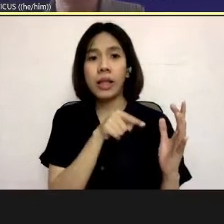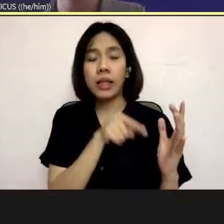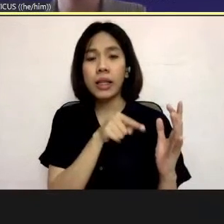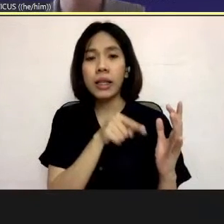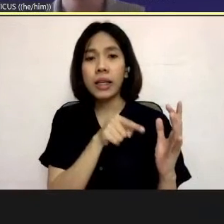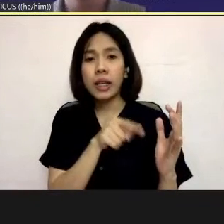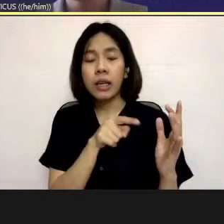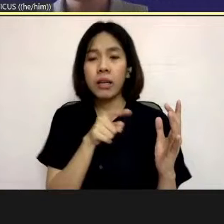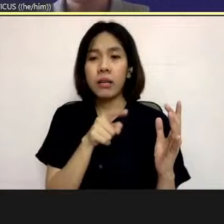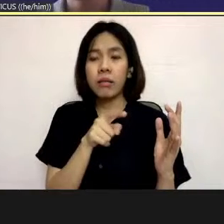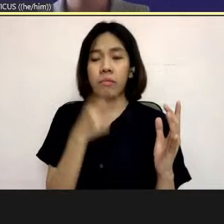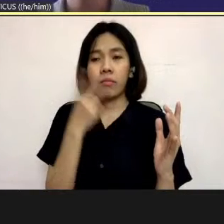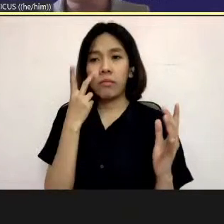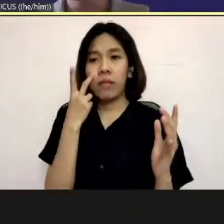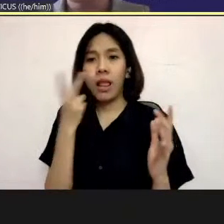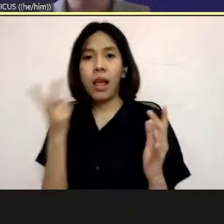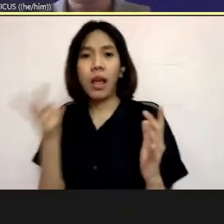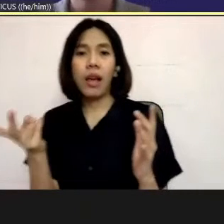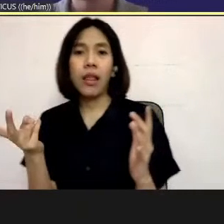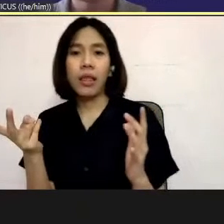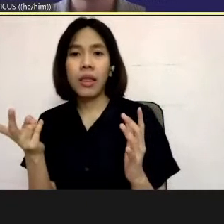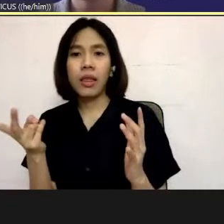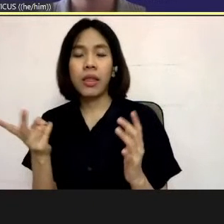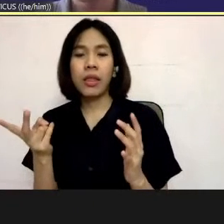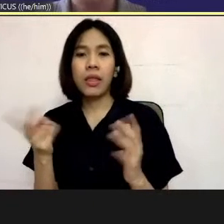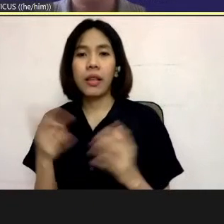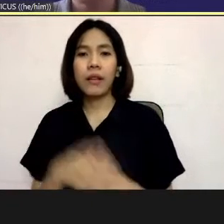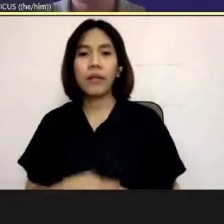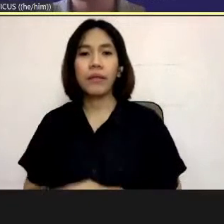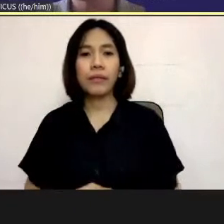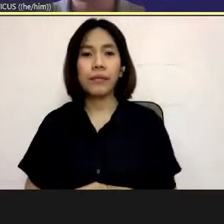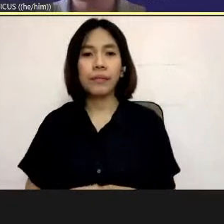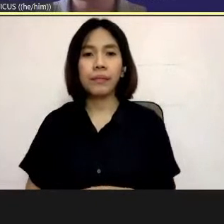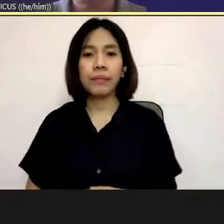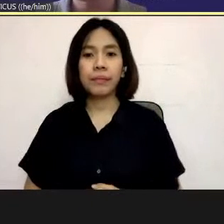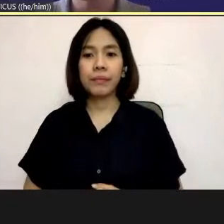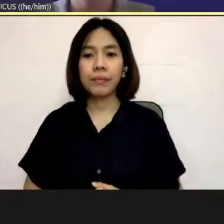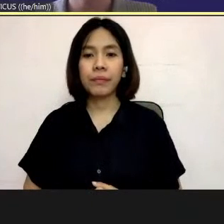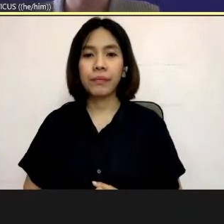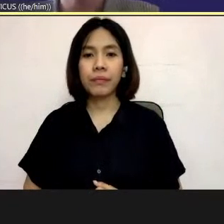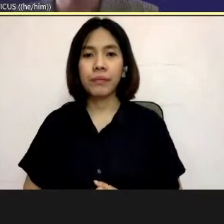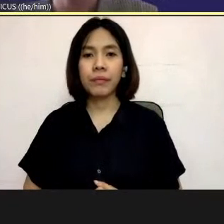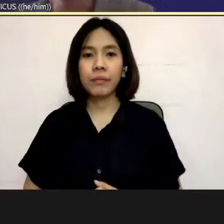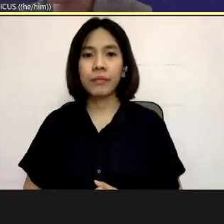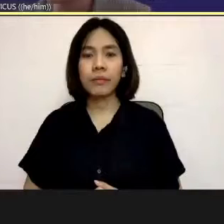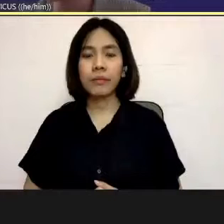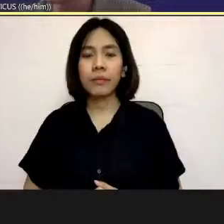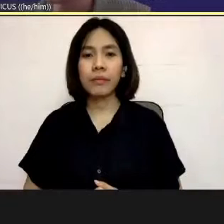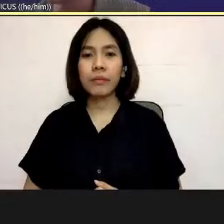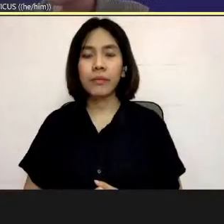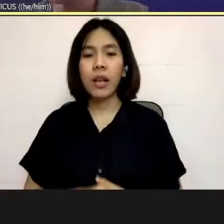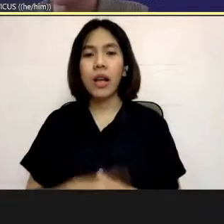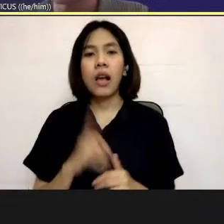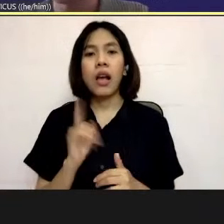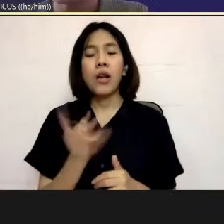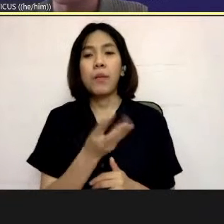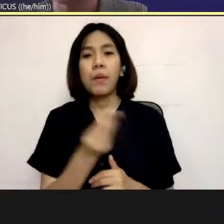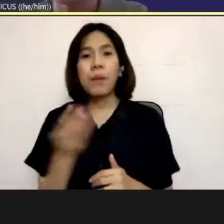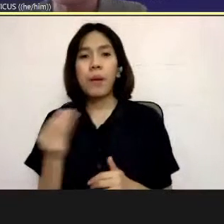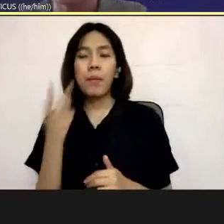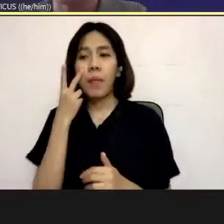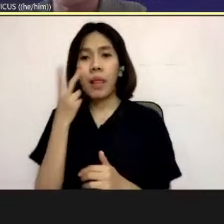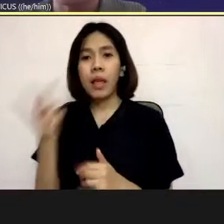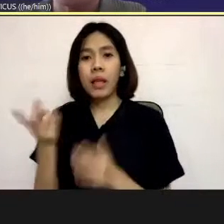excessive force, and then the states also undermine press freedom either through strict regulation or by